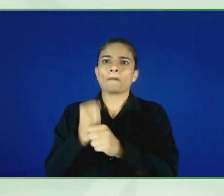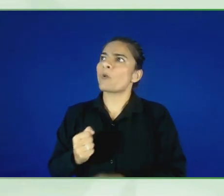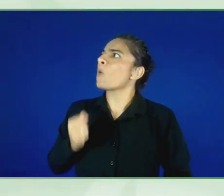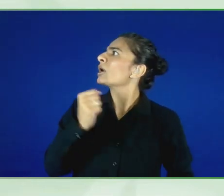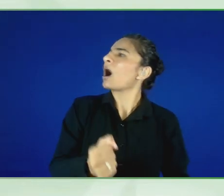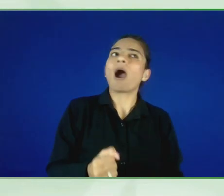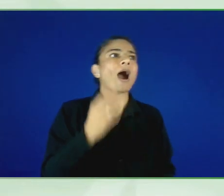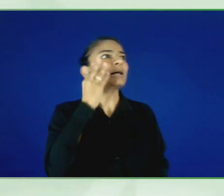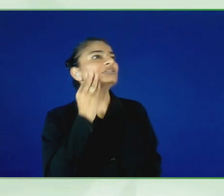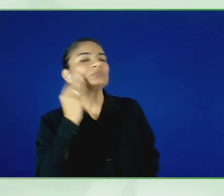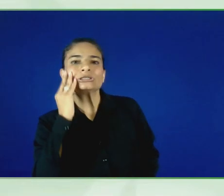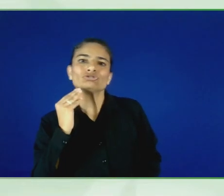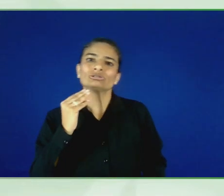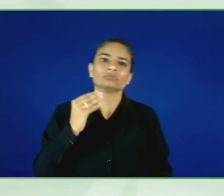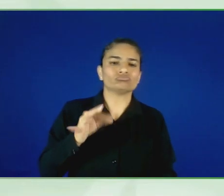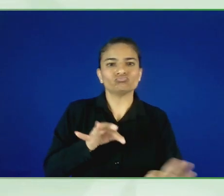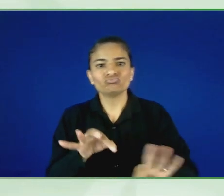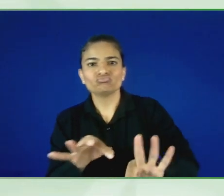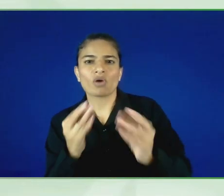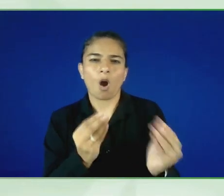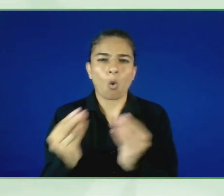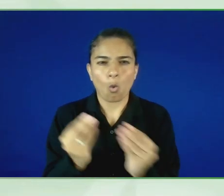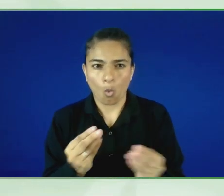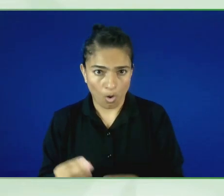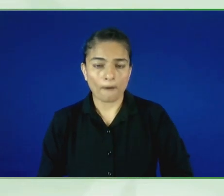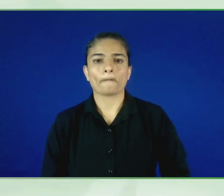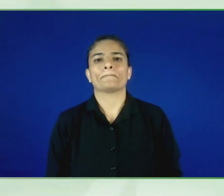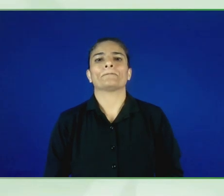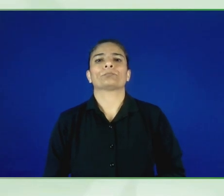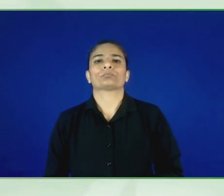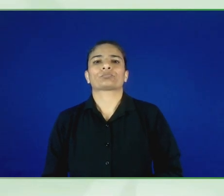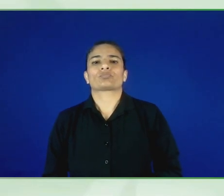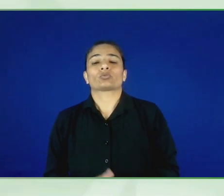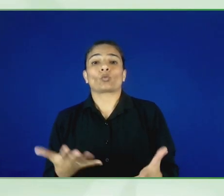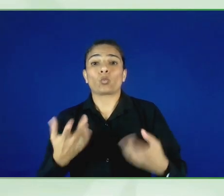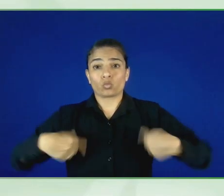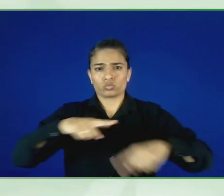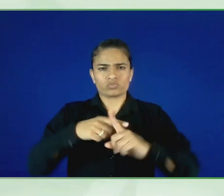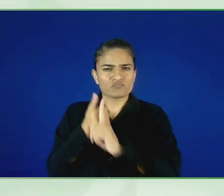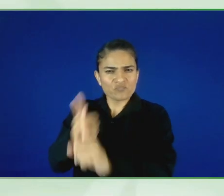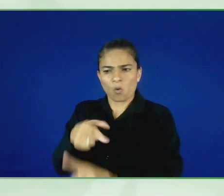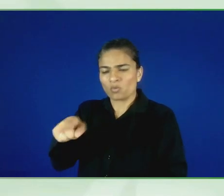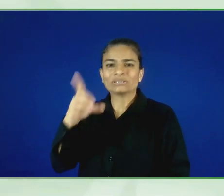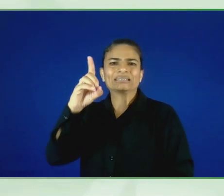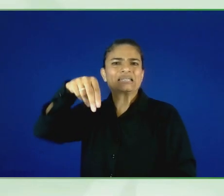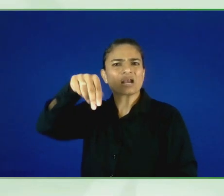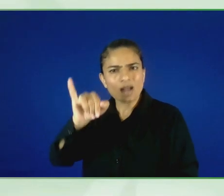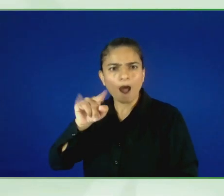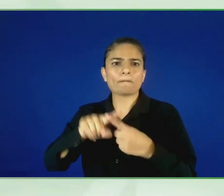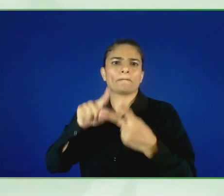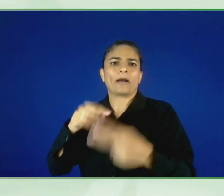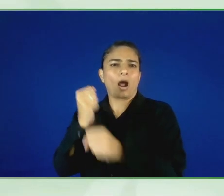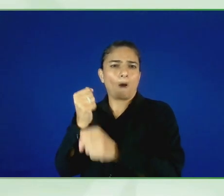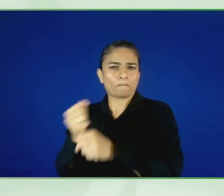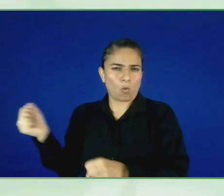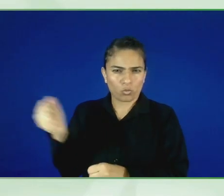DE&I and employee experience really eventually ladders up and builds up the company culture. We truly believe